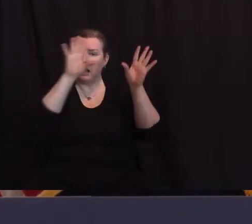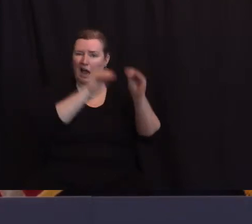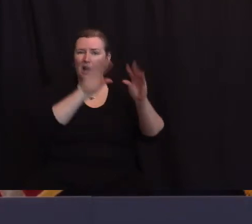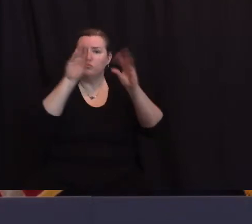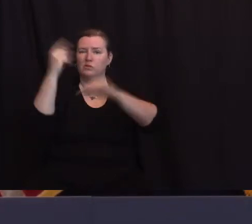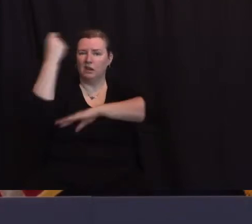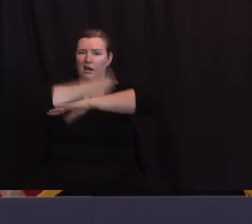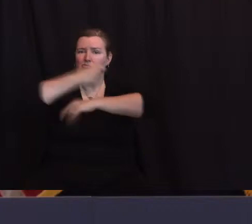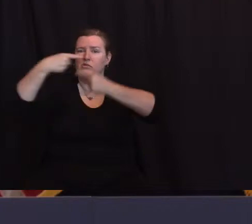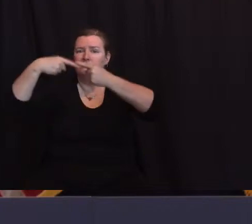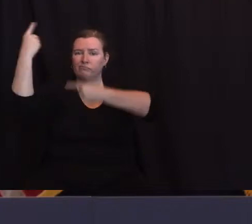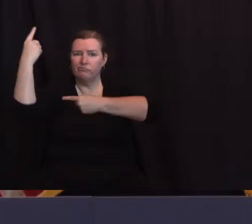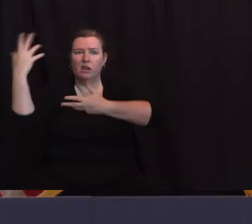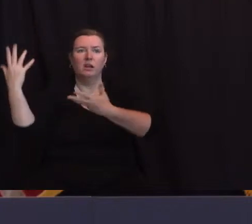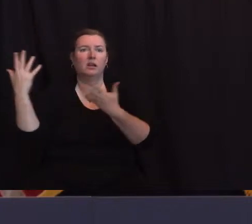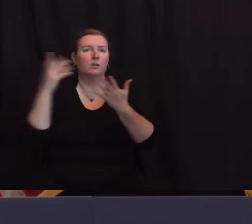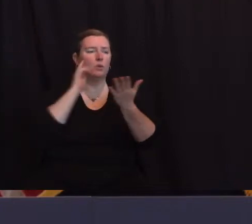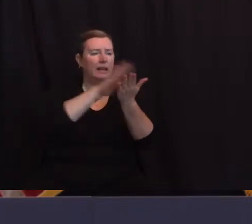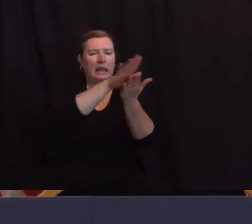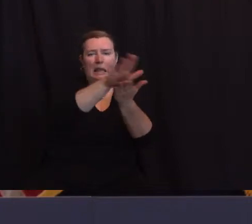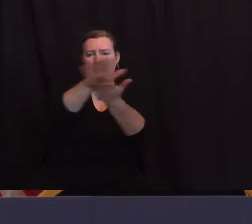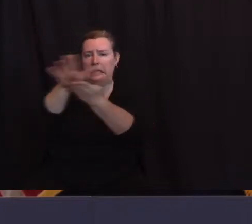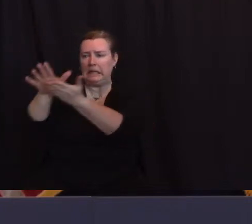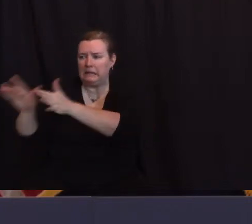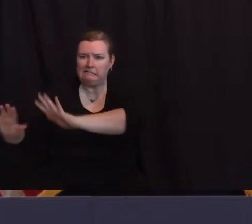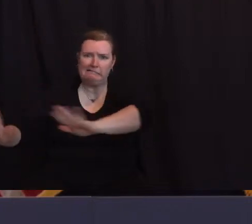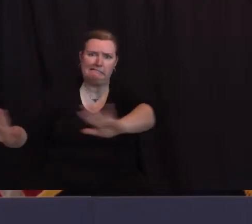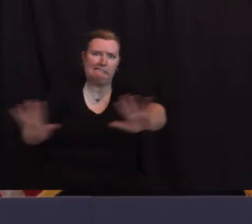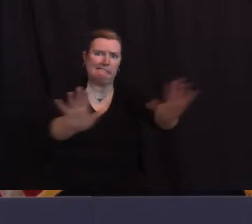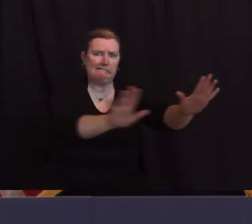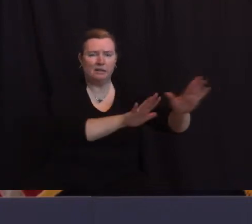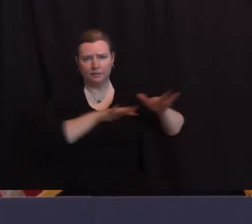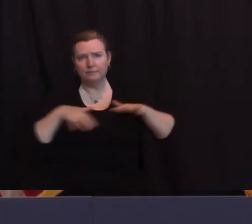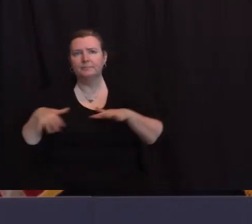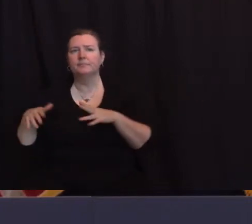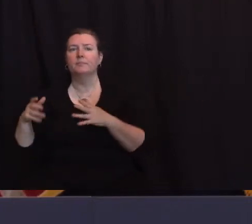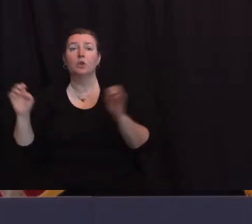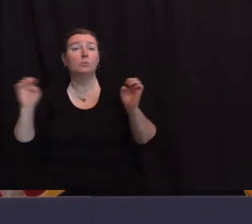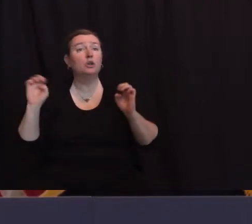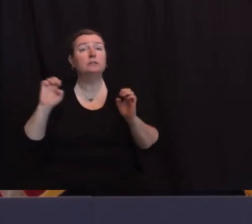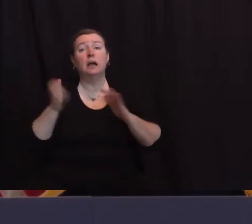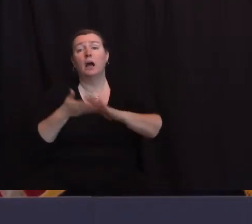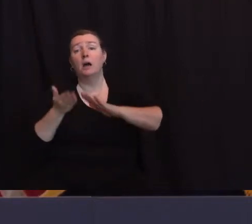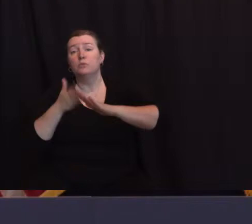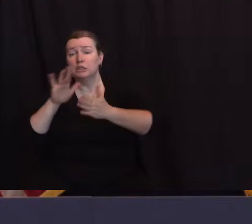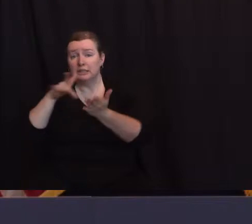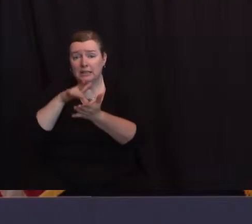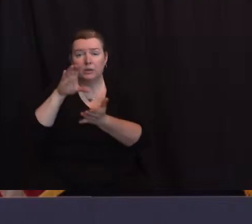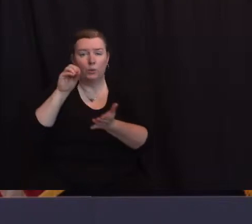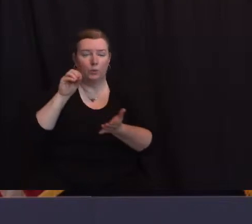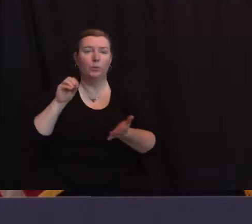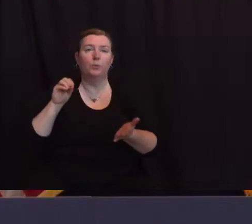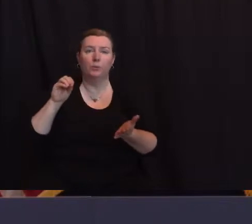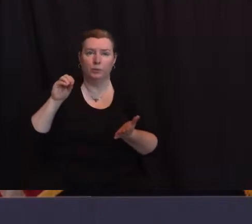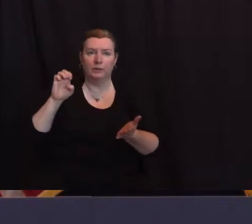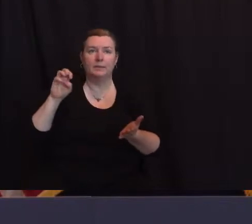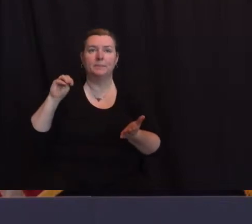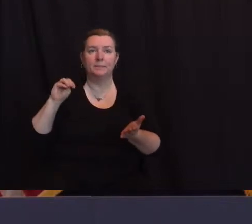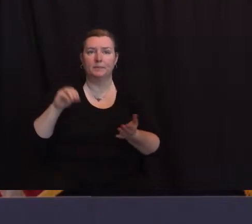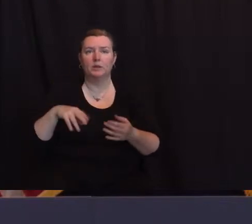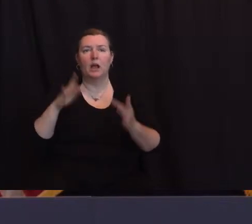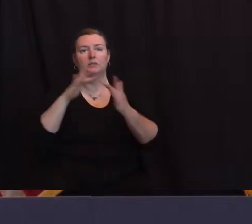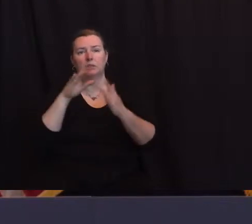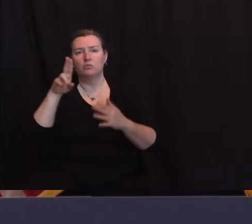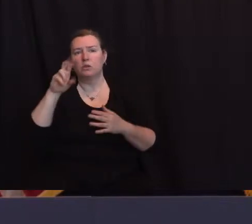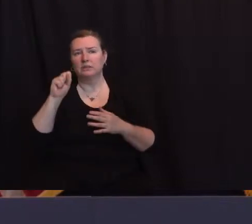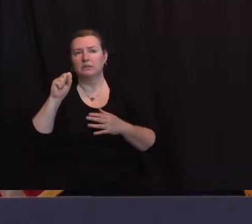work through those. Our State Emergency Operations Center did contact the U.S. Geological